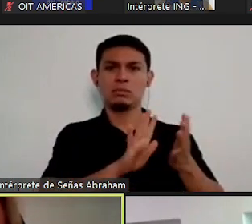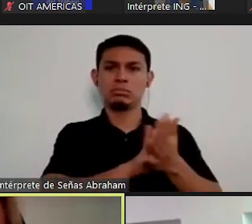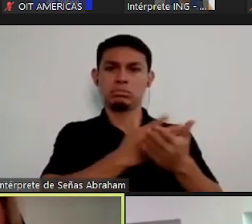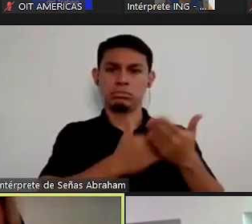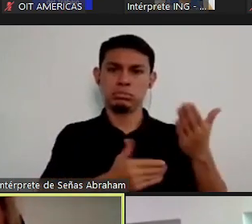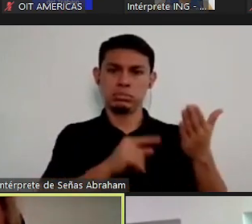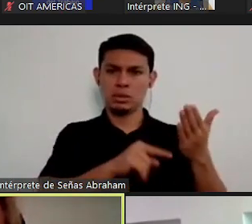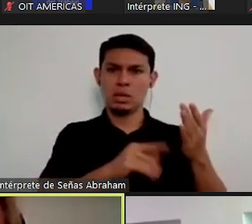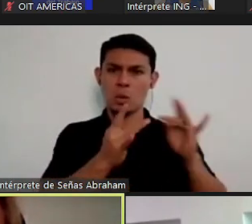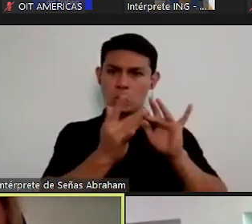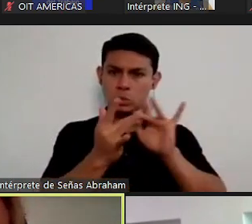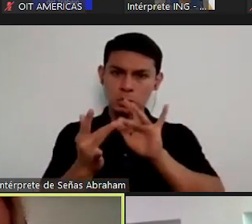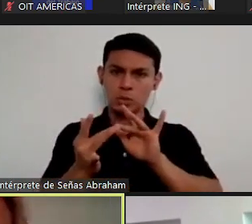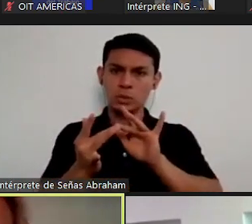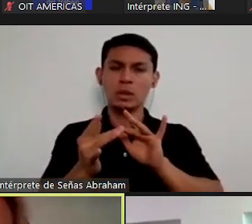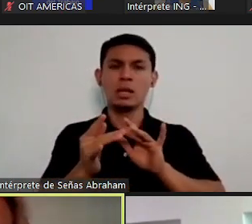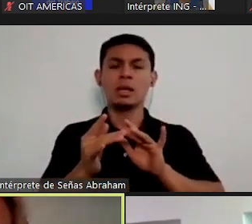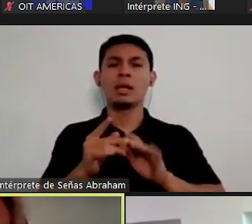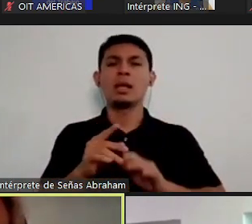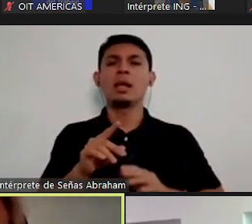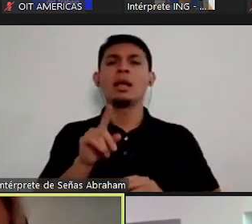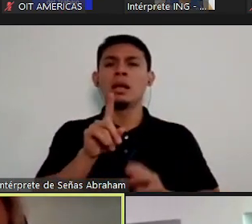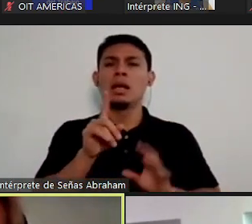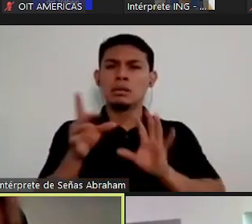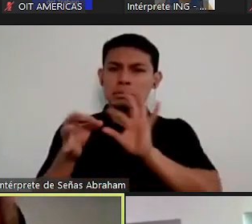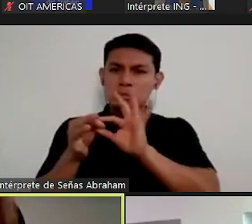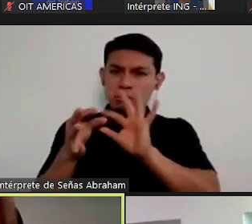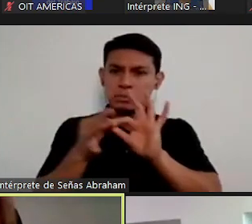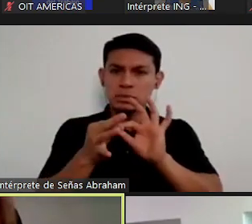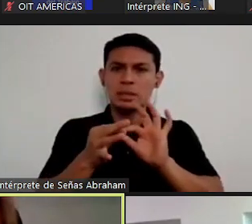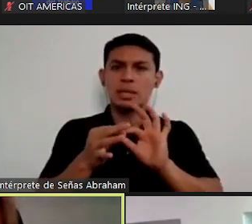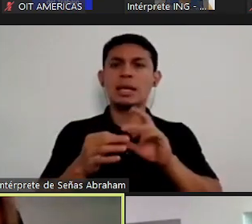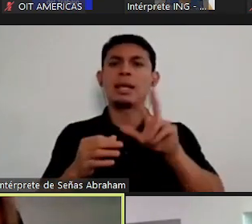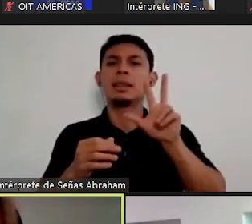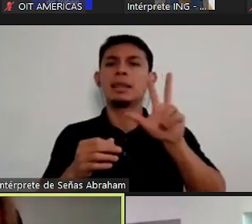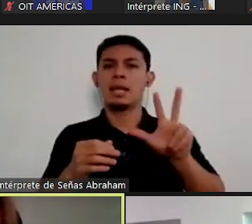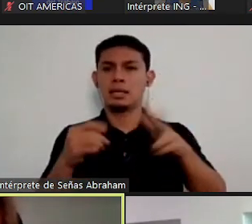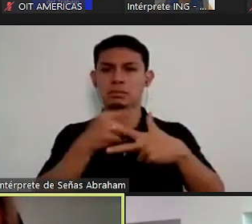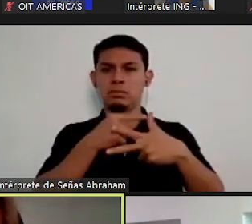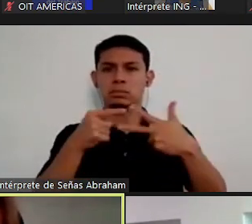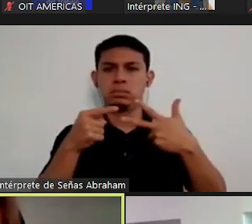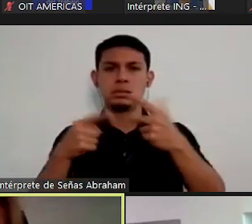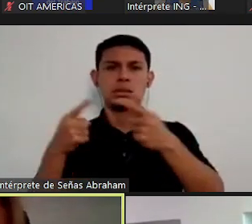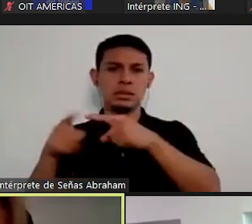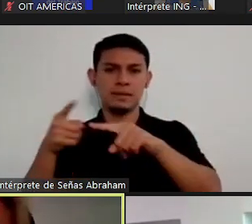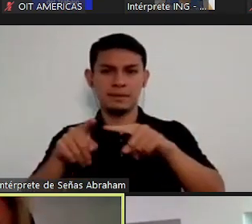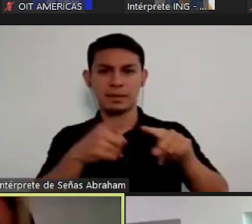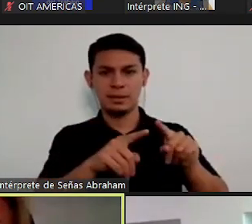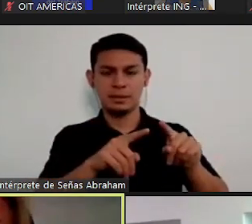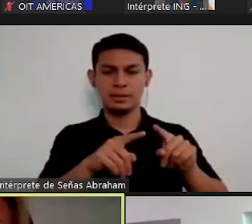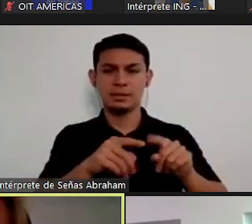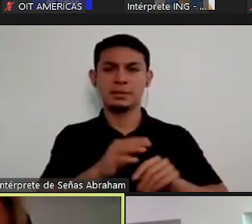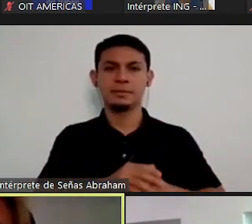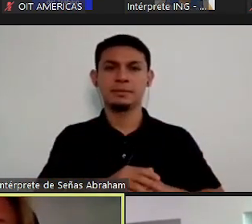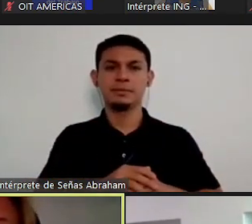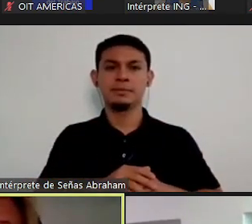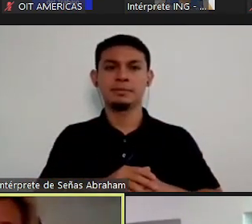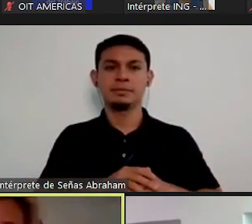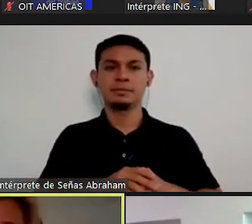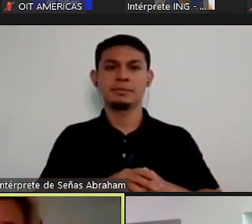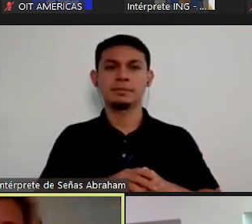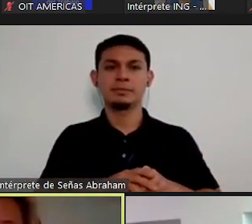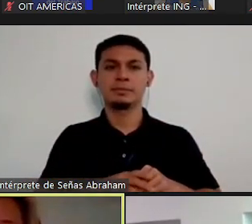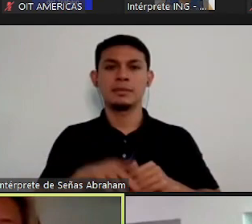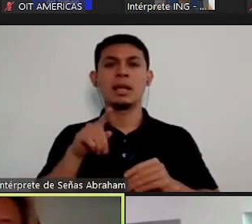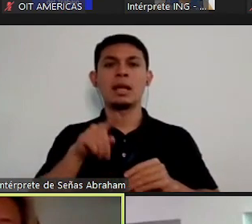the role with contact national point so there's an articulation and three different axes and